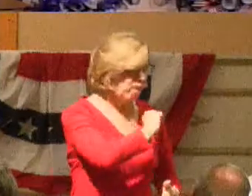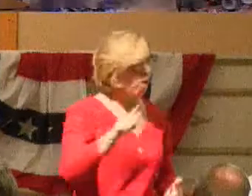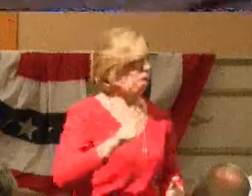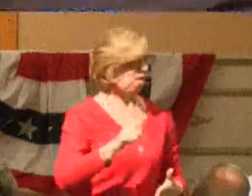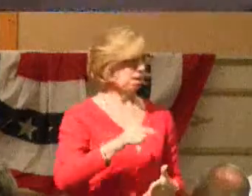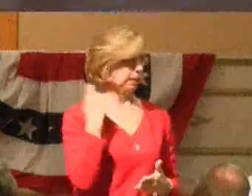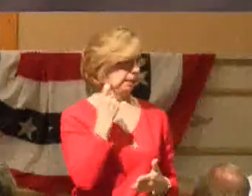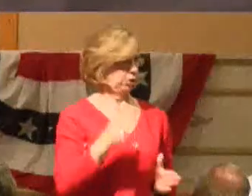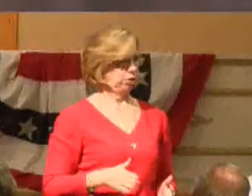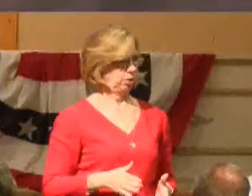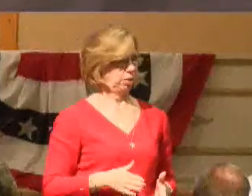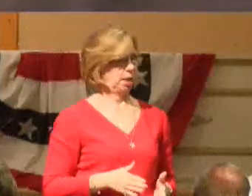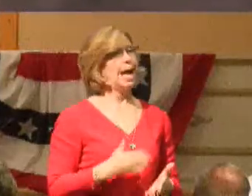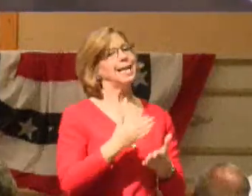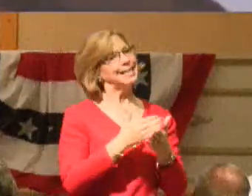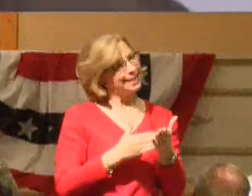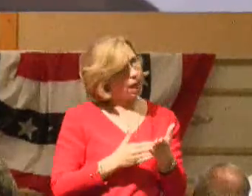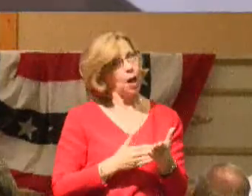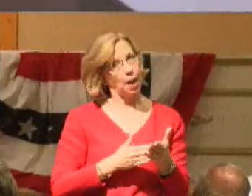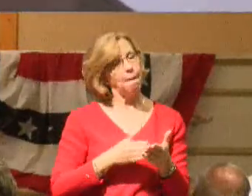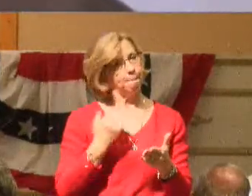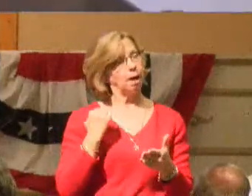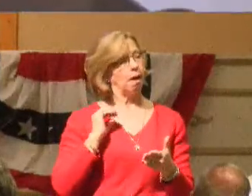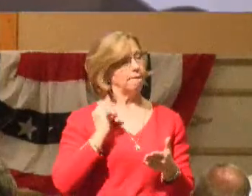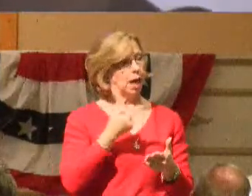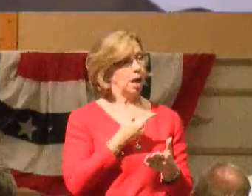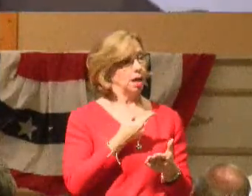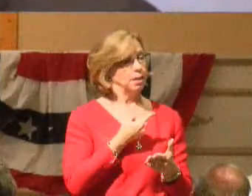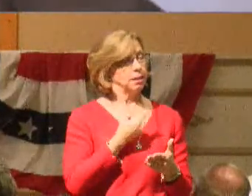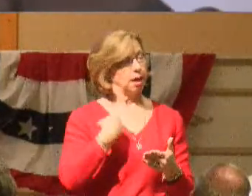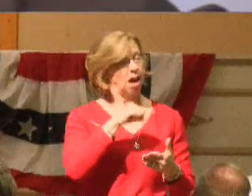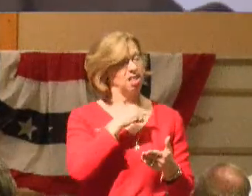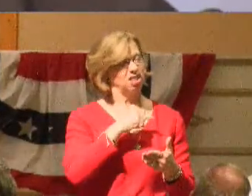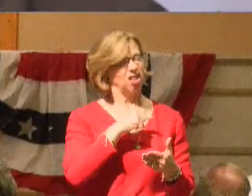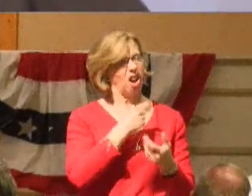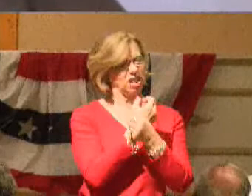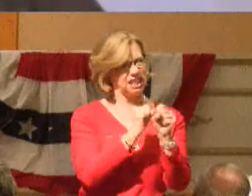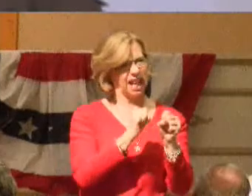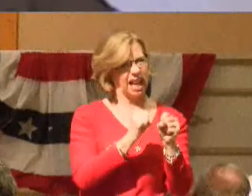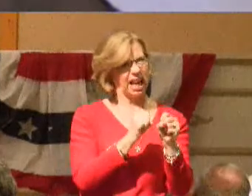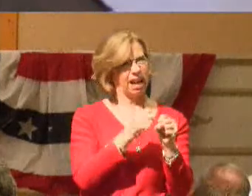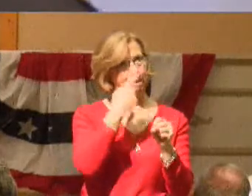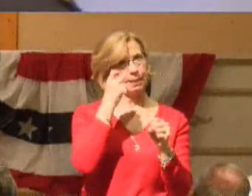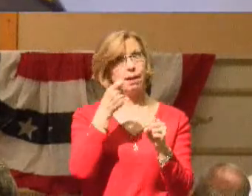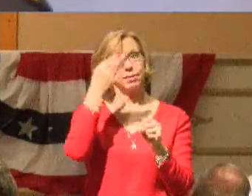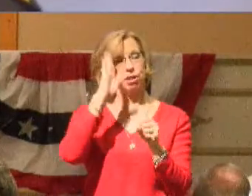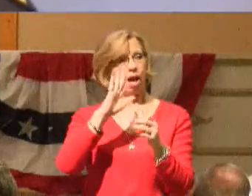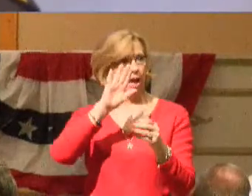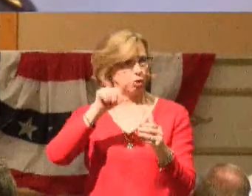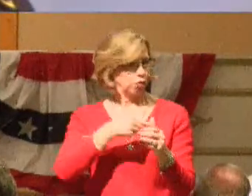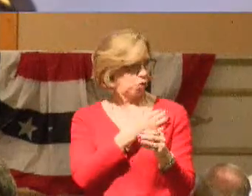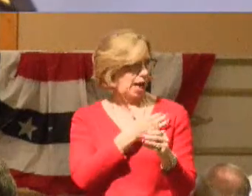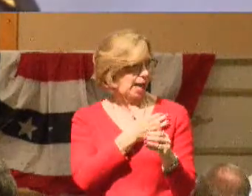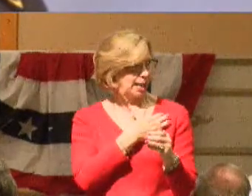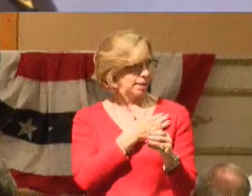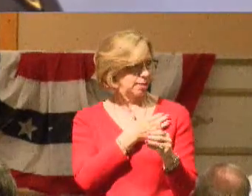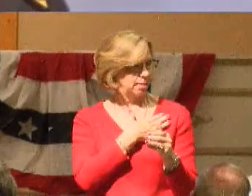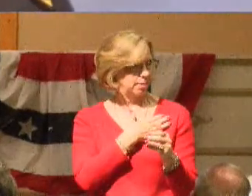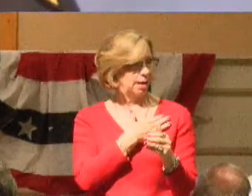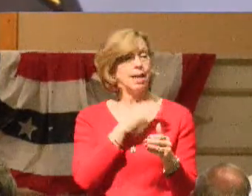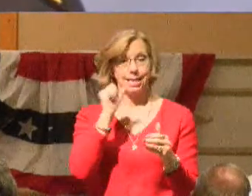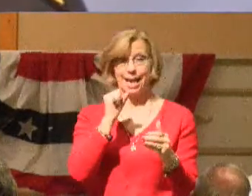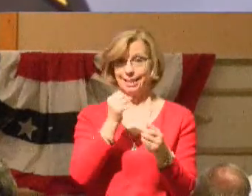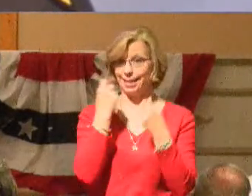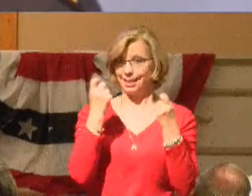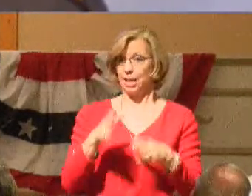us are saved by the grace of God. Most of us, I would say, are saved by the grace of God. Some of you may be here today and you don't